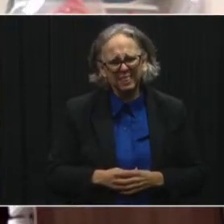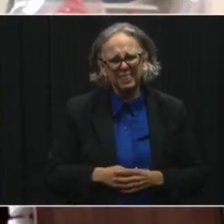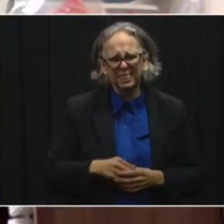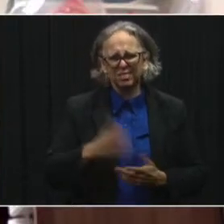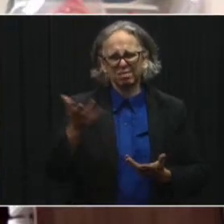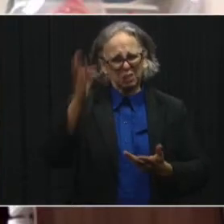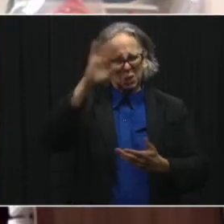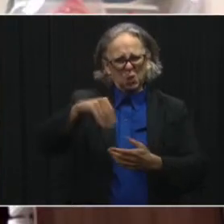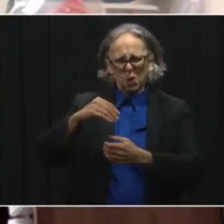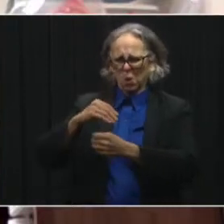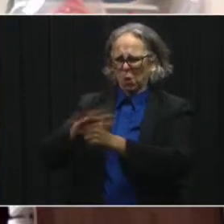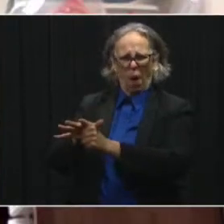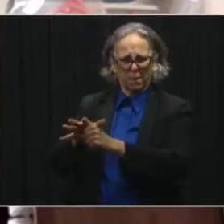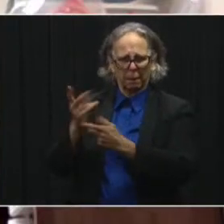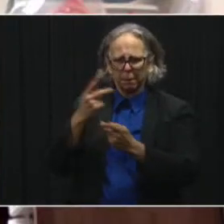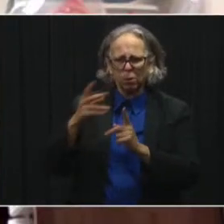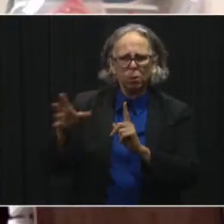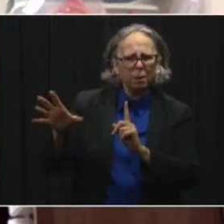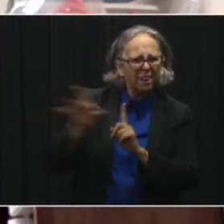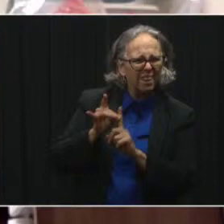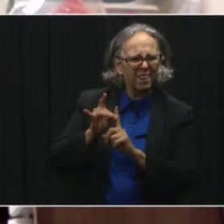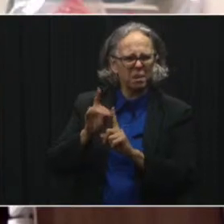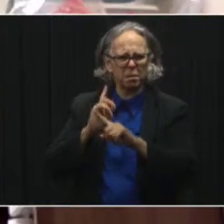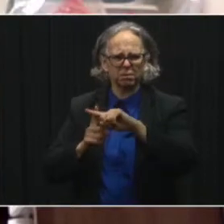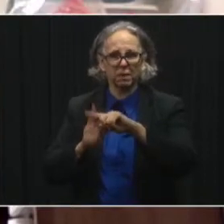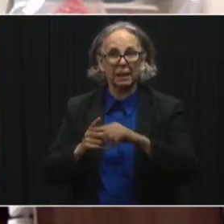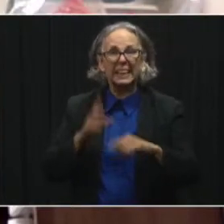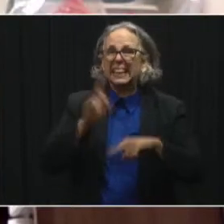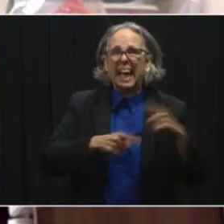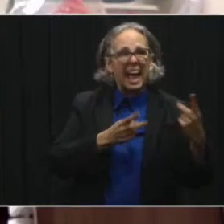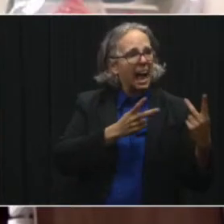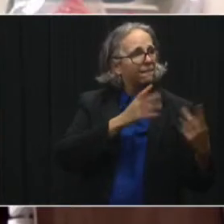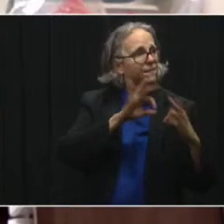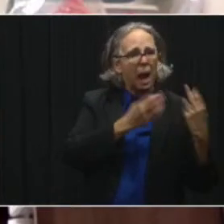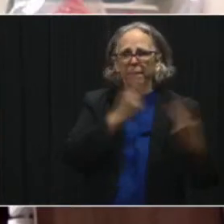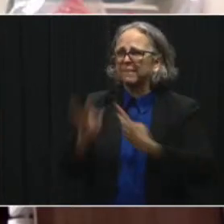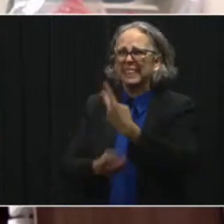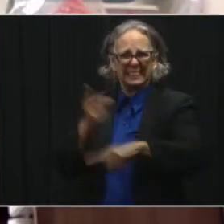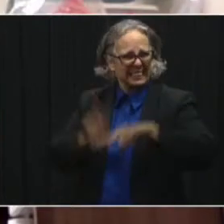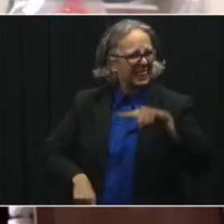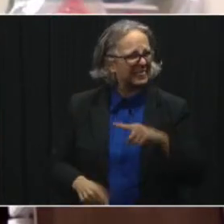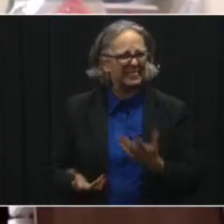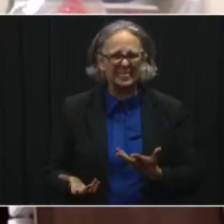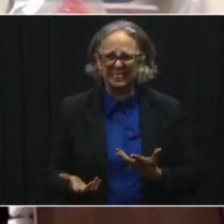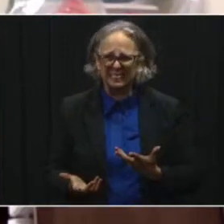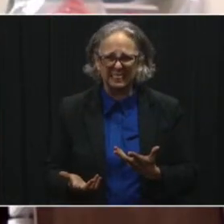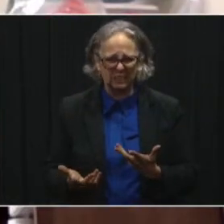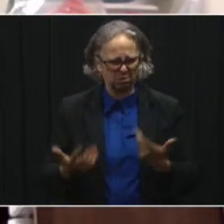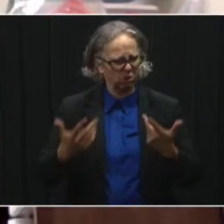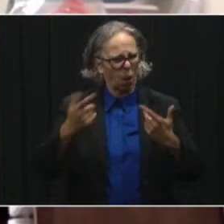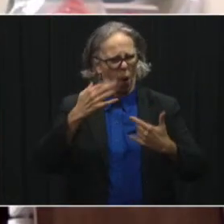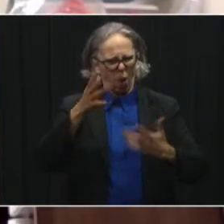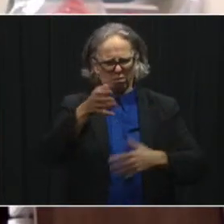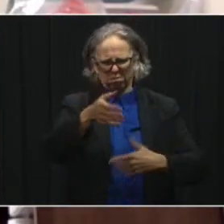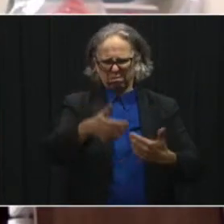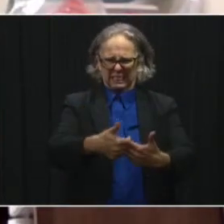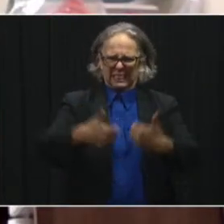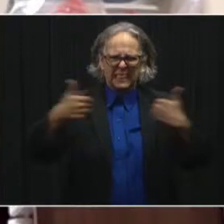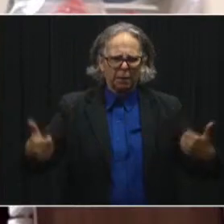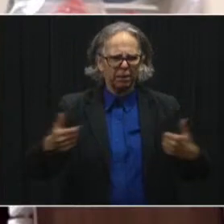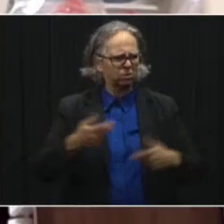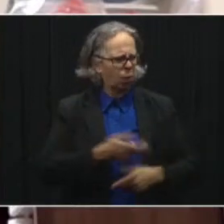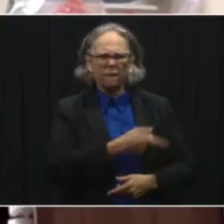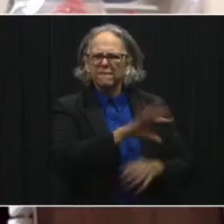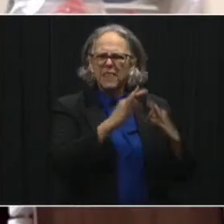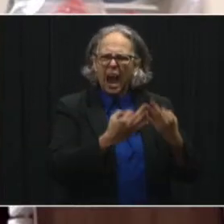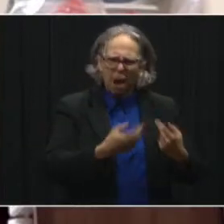they're not allowed to have visitation, which makes it very difficult for the family members. Some of the things that